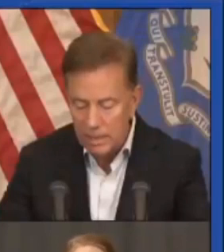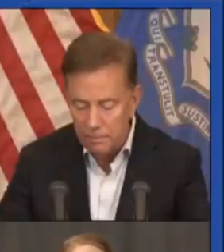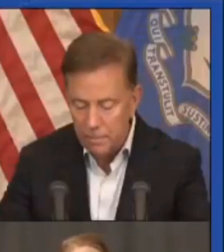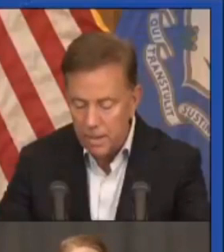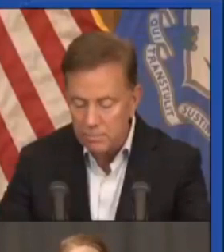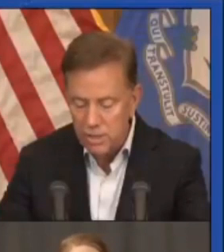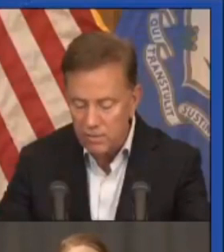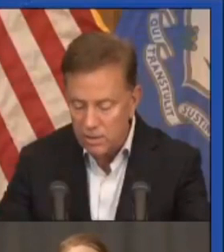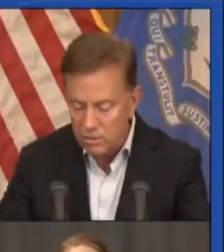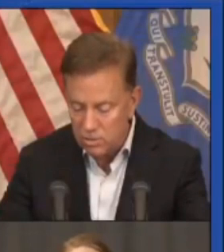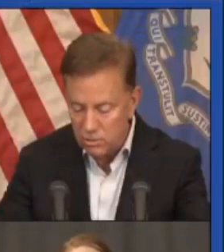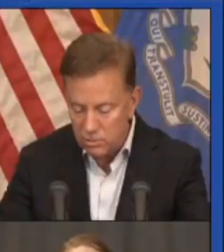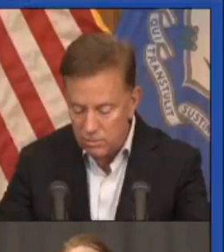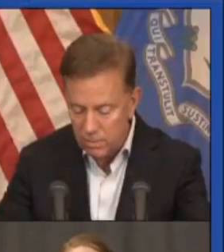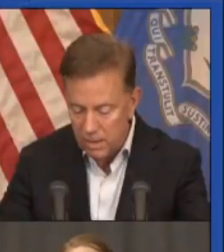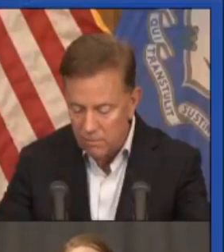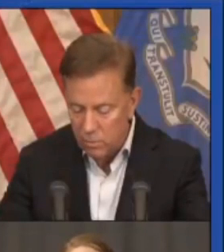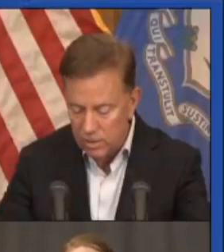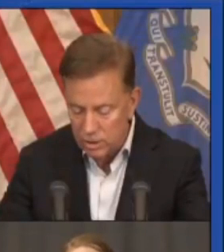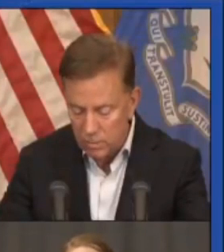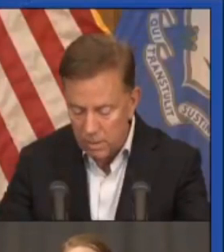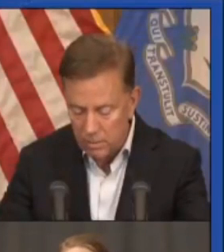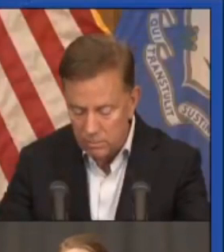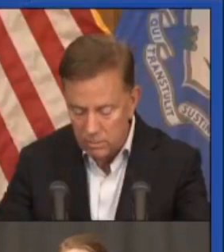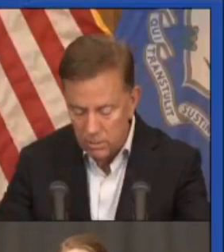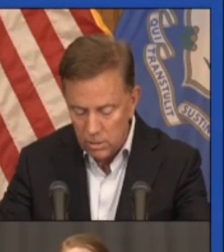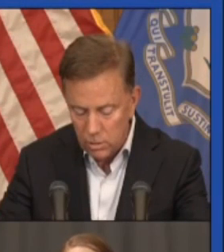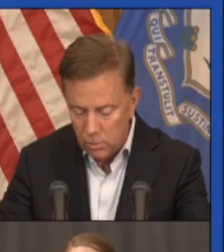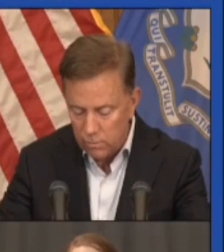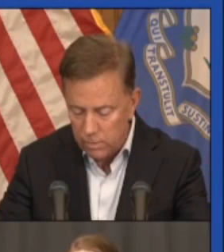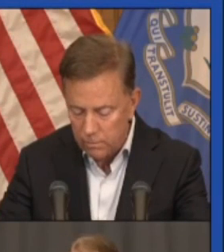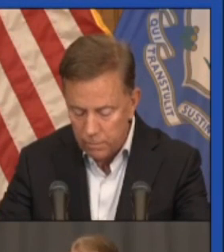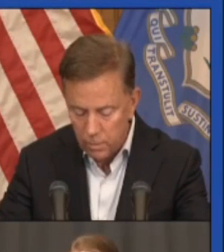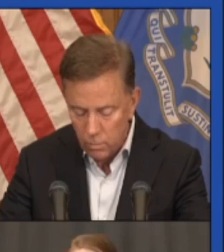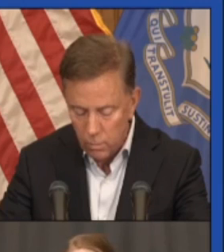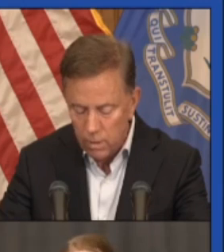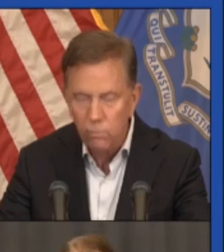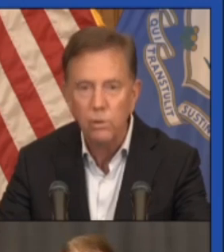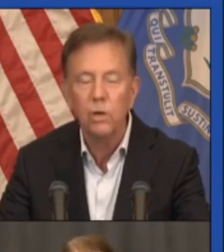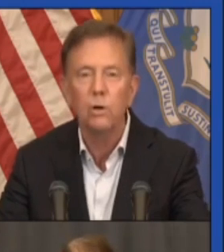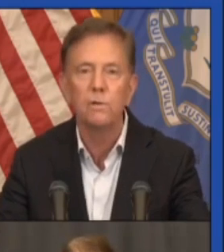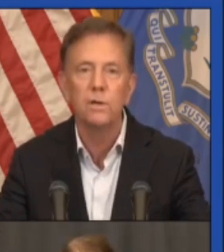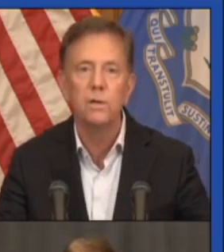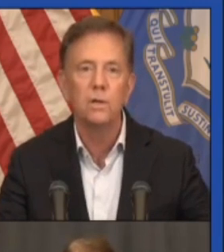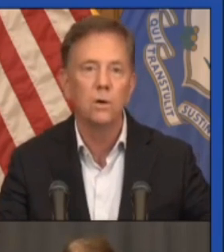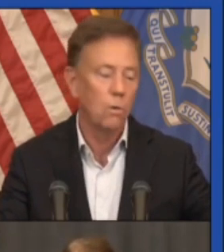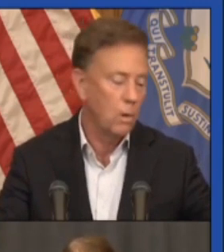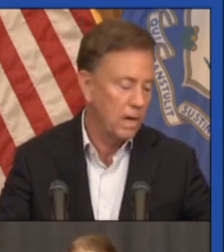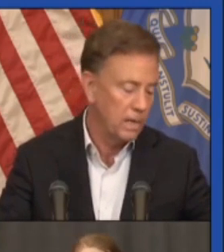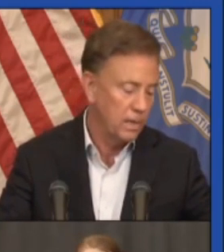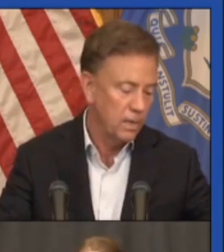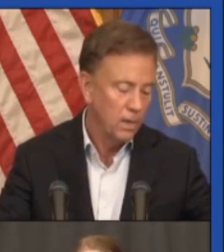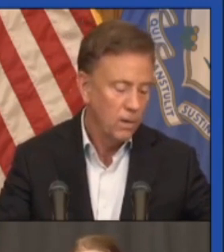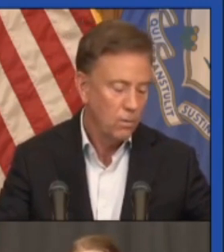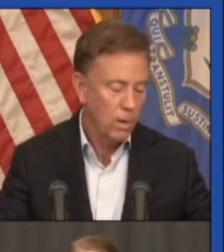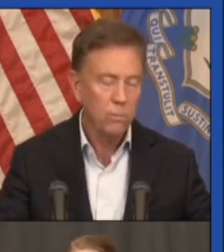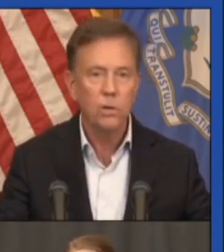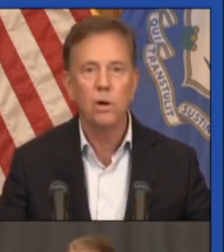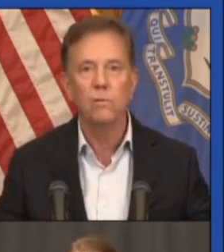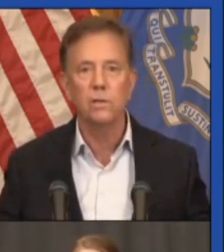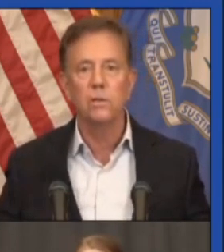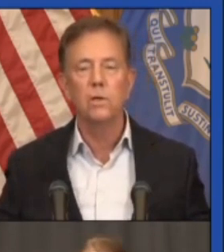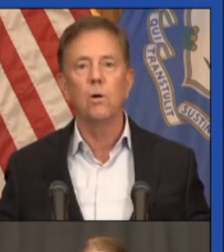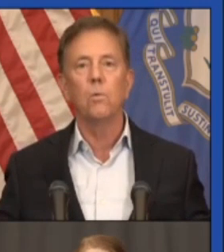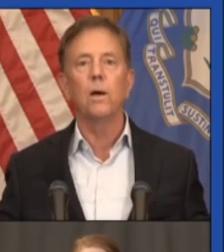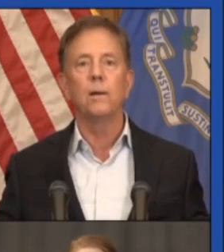Adeline Lane. I'm 7 years old. I have a question about COVID. When will COVID go away? When